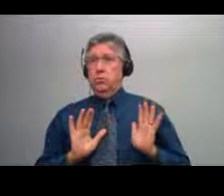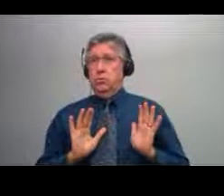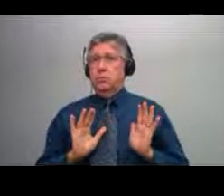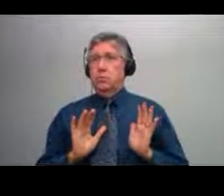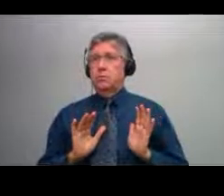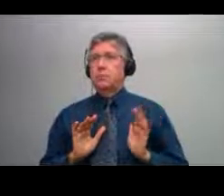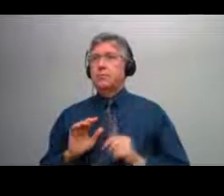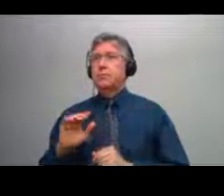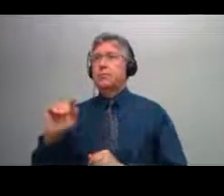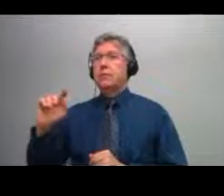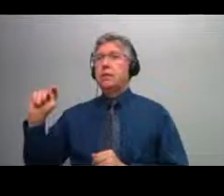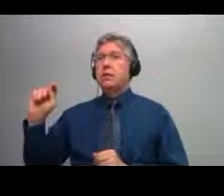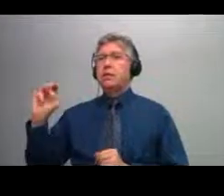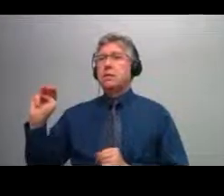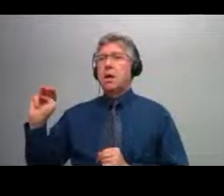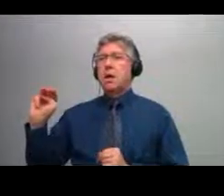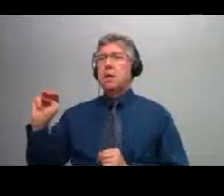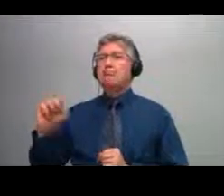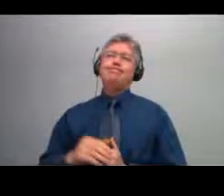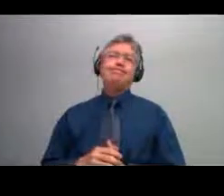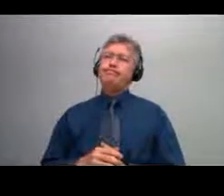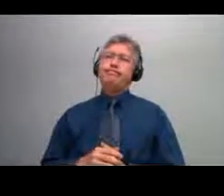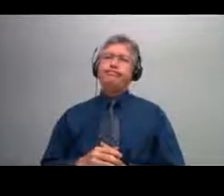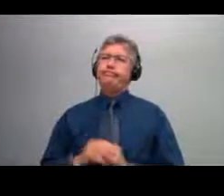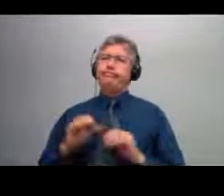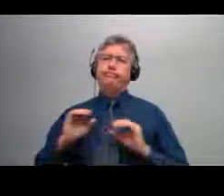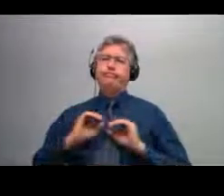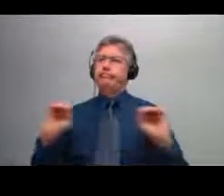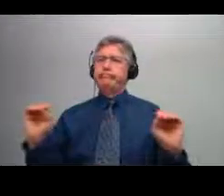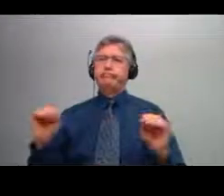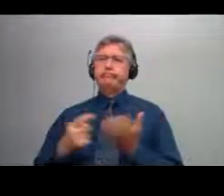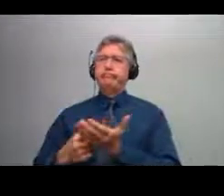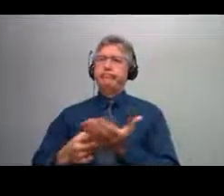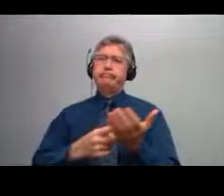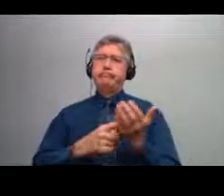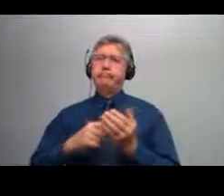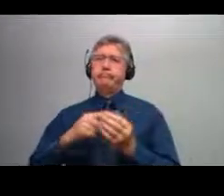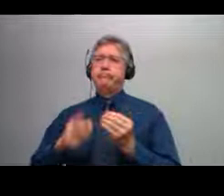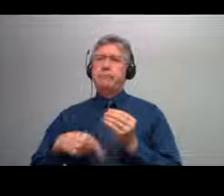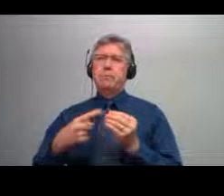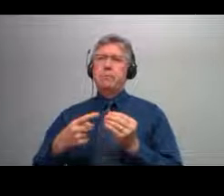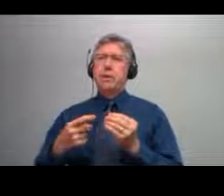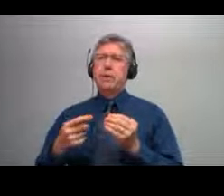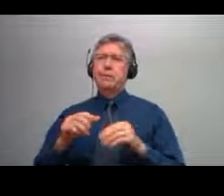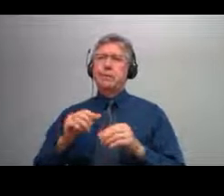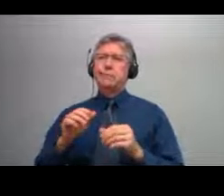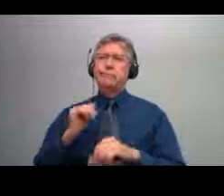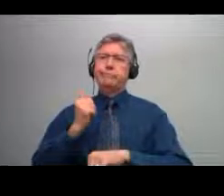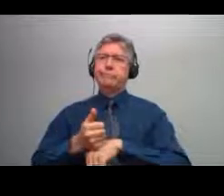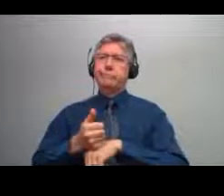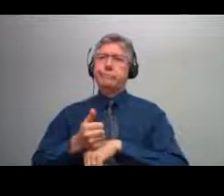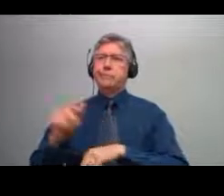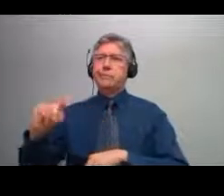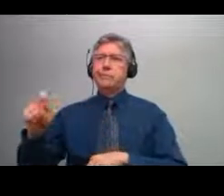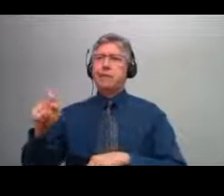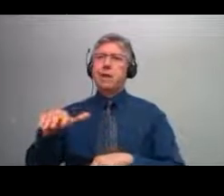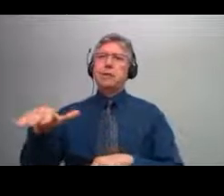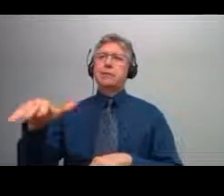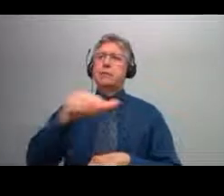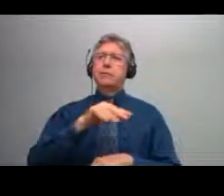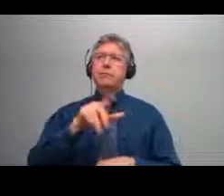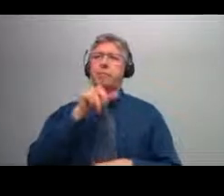Yeah, Zamir, this is Tom. There's been no discussion of establishing any kind of special tax district to pay for the project.